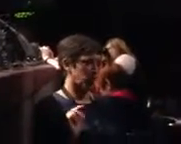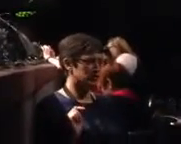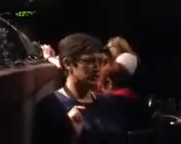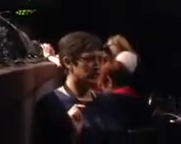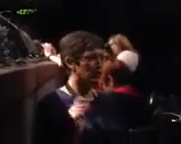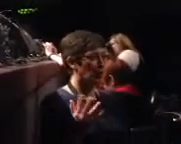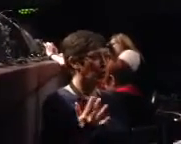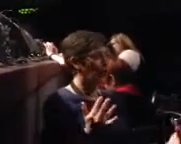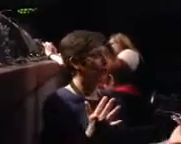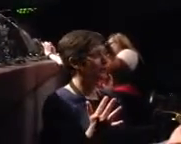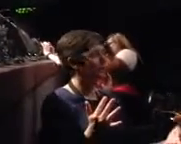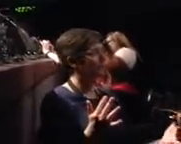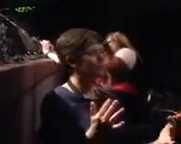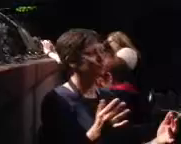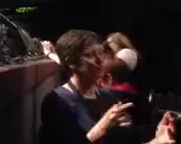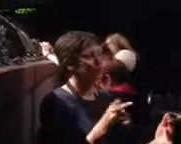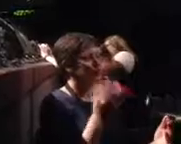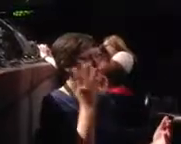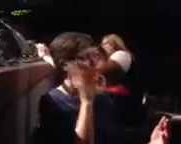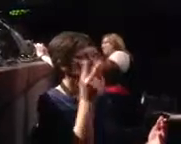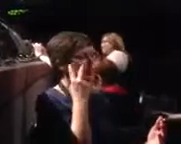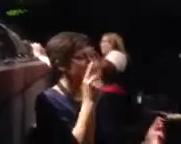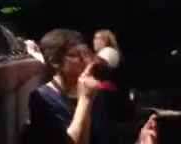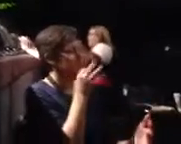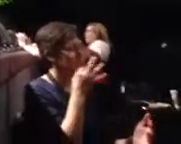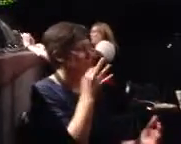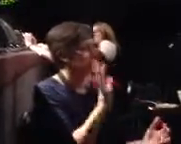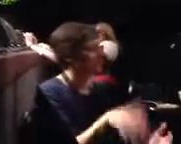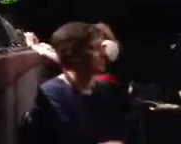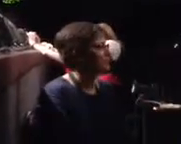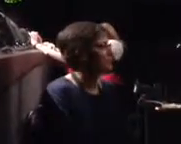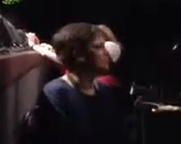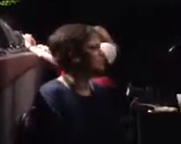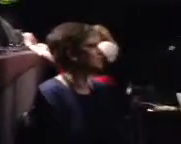What? Wait for it in the back end. You know what I'm saying? Wait for it.